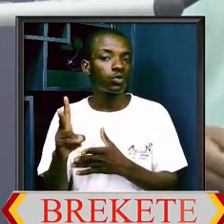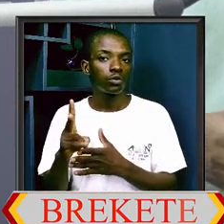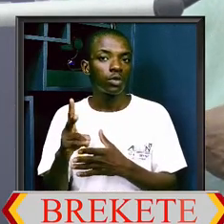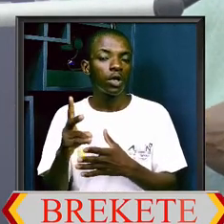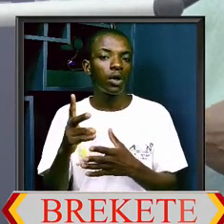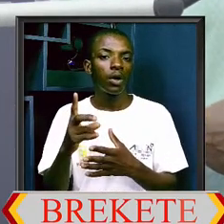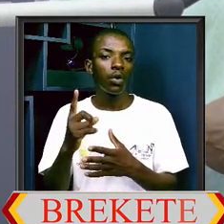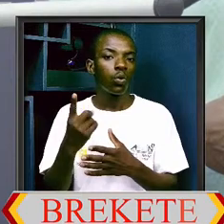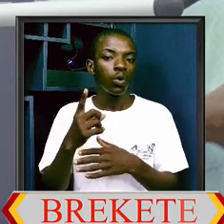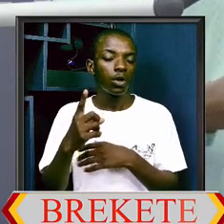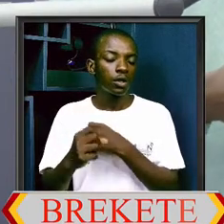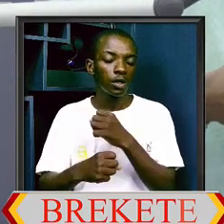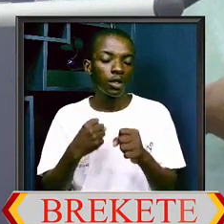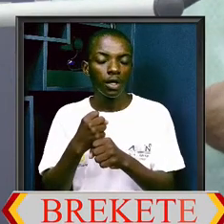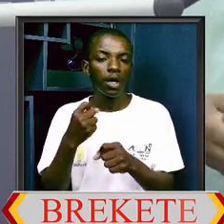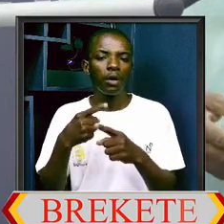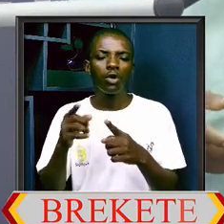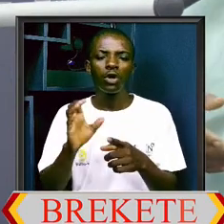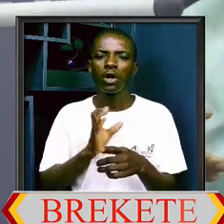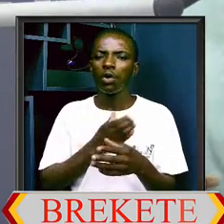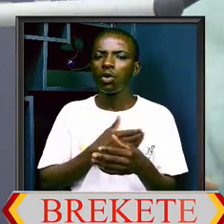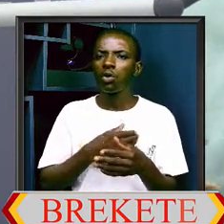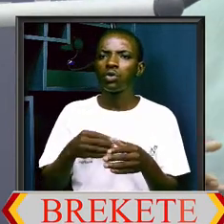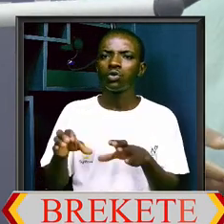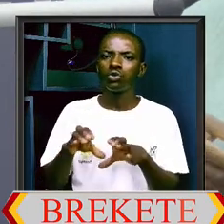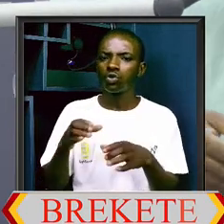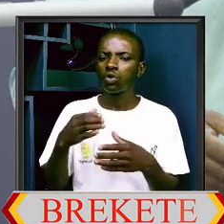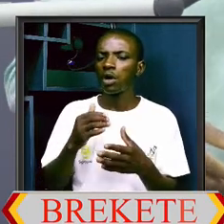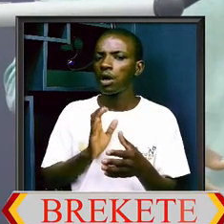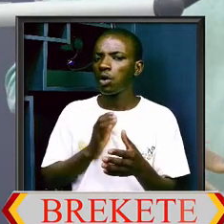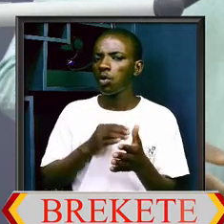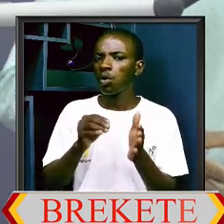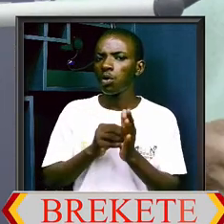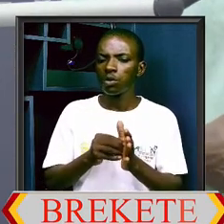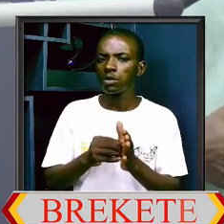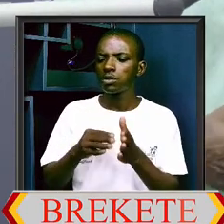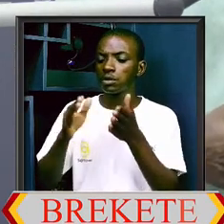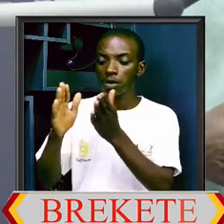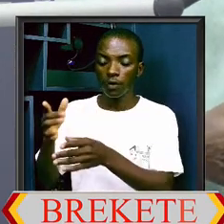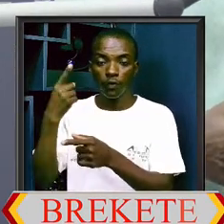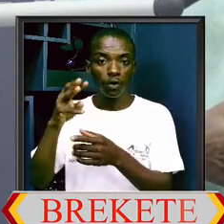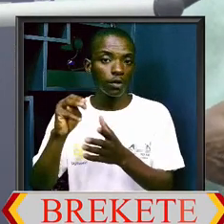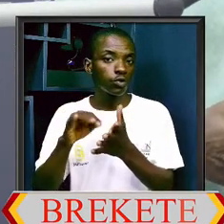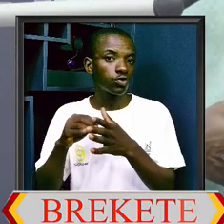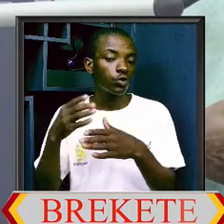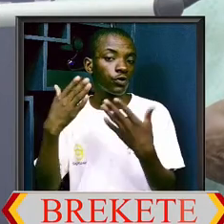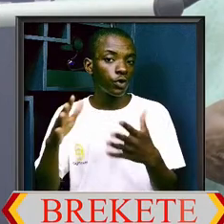one year but our own be say we don't do our own it remain their